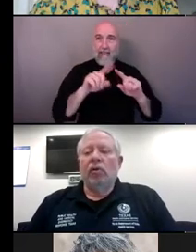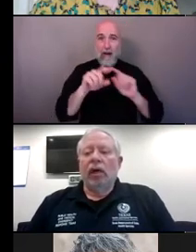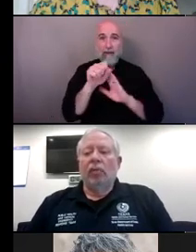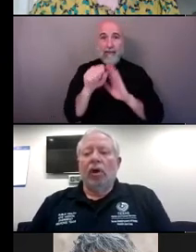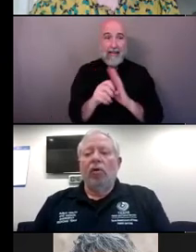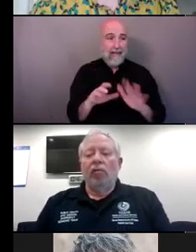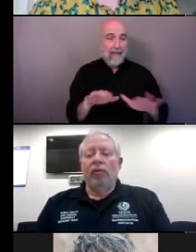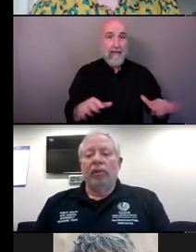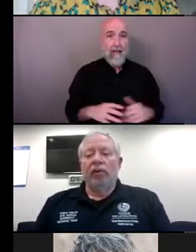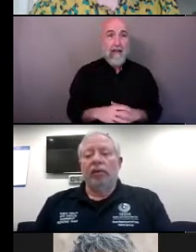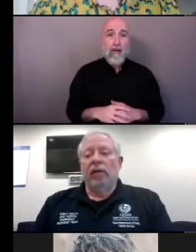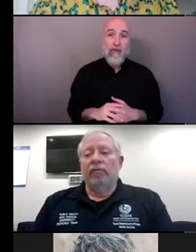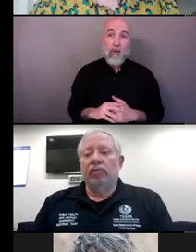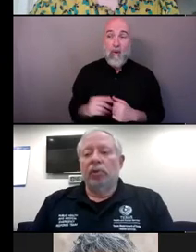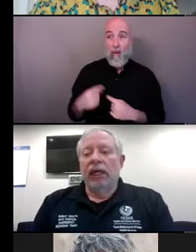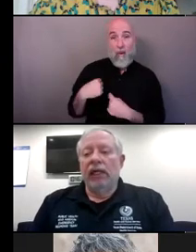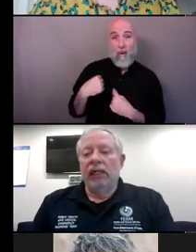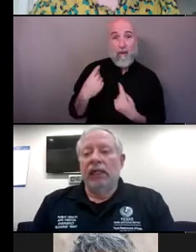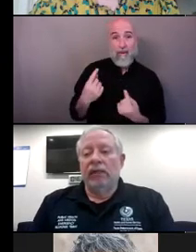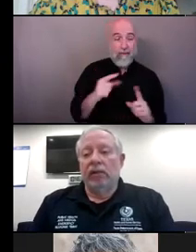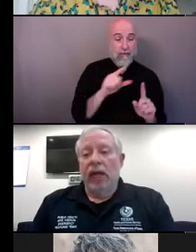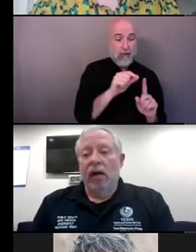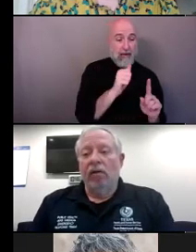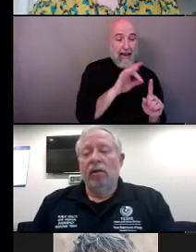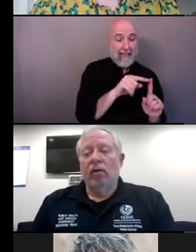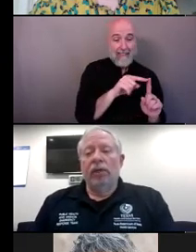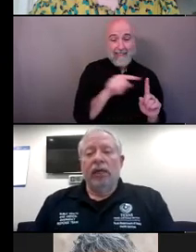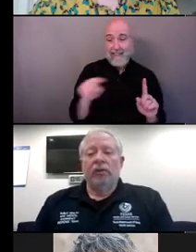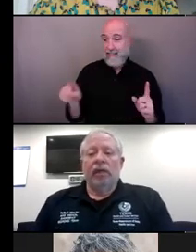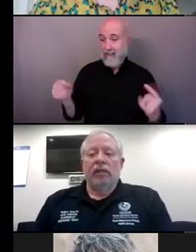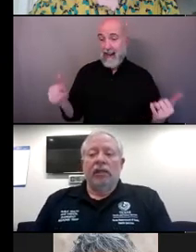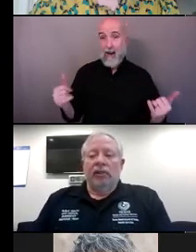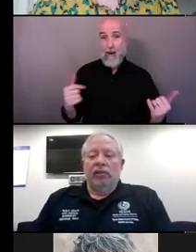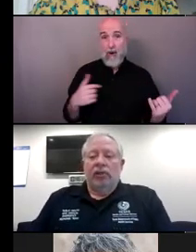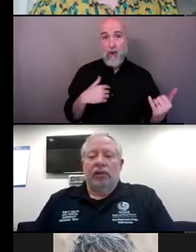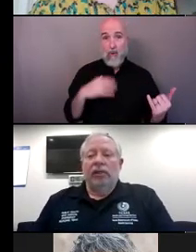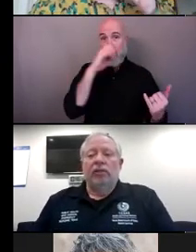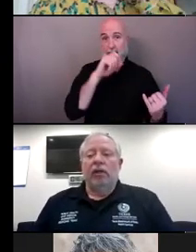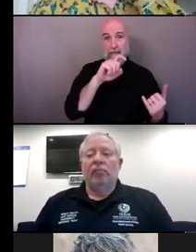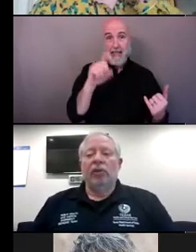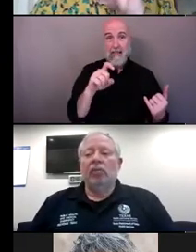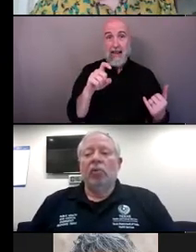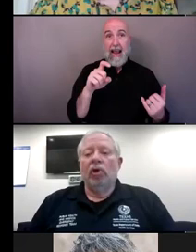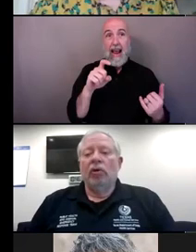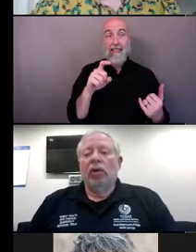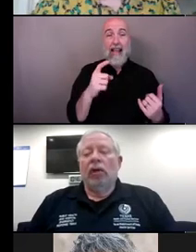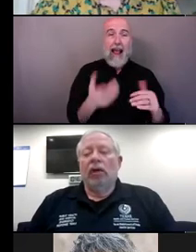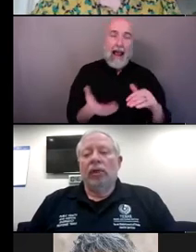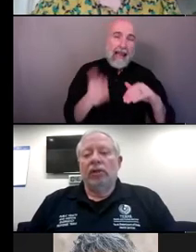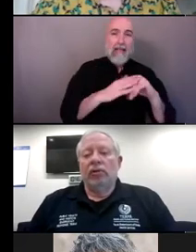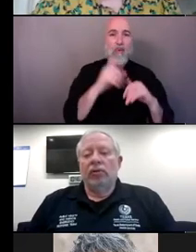And so over the period of time from 2018 until now, we estimate that Texas has at least 1 million